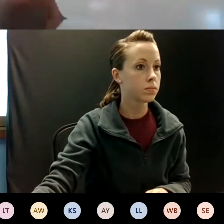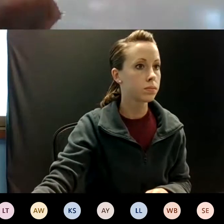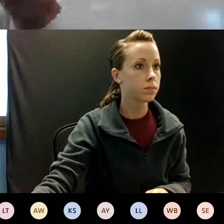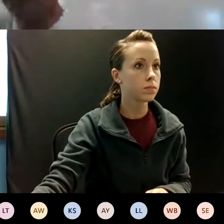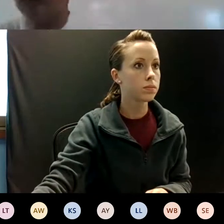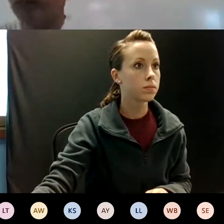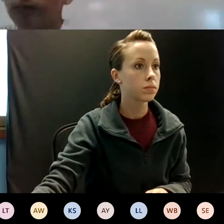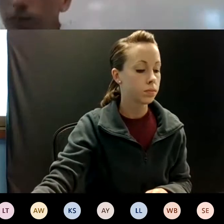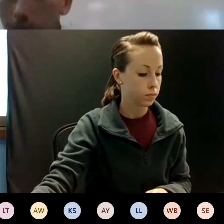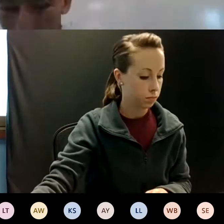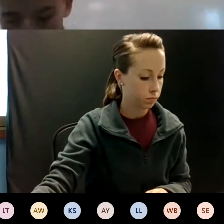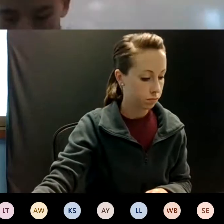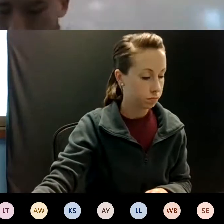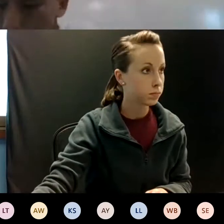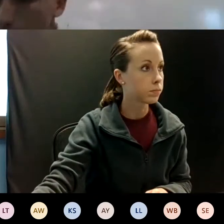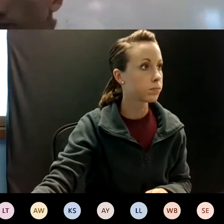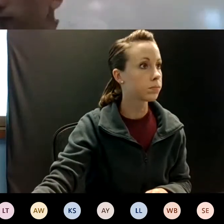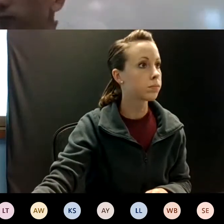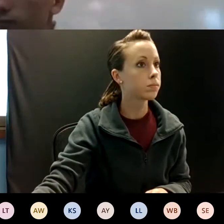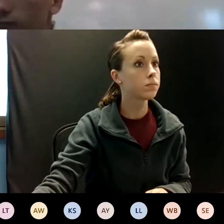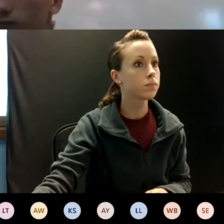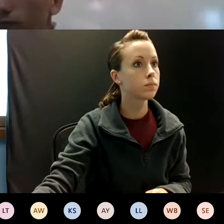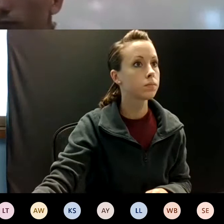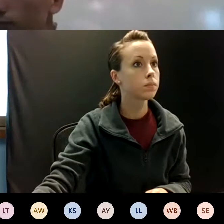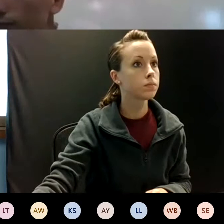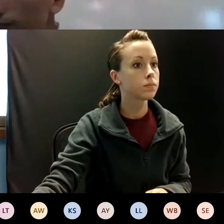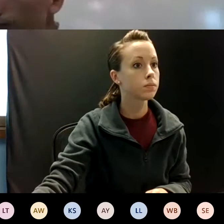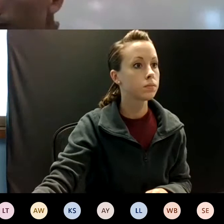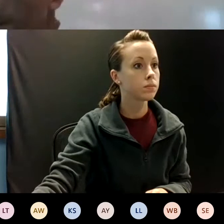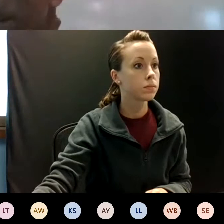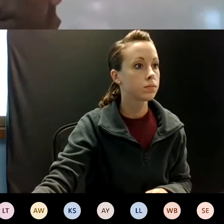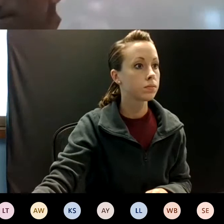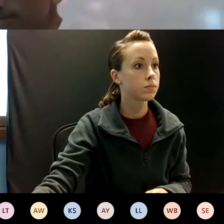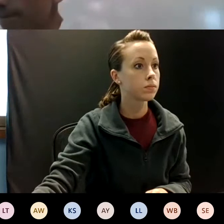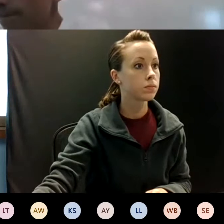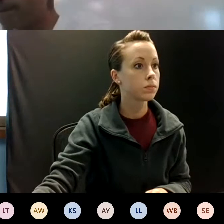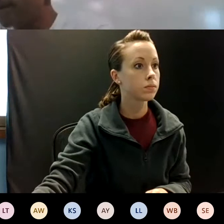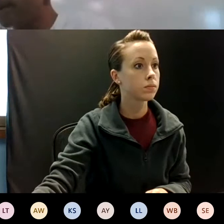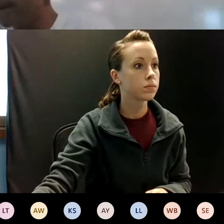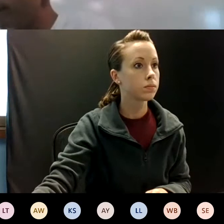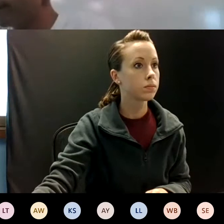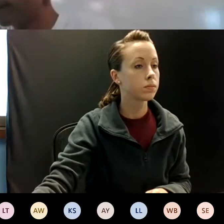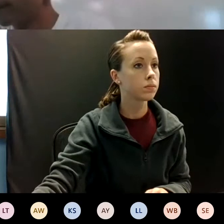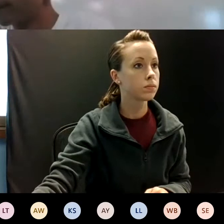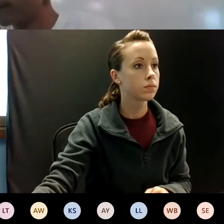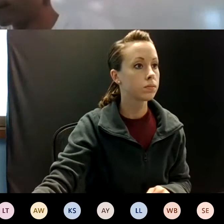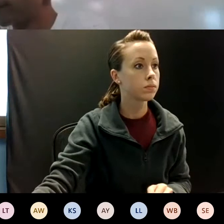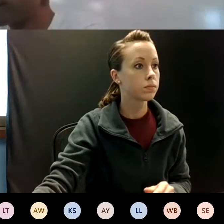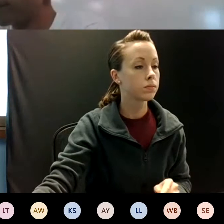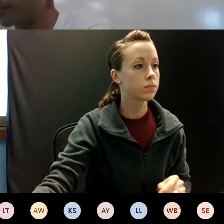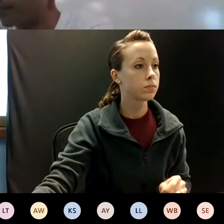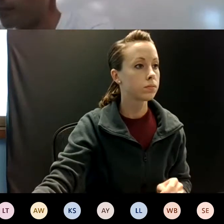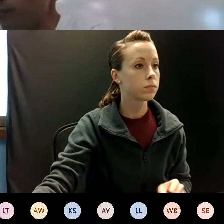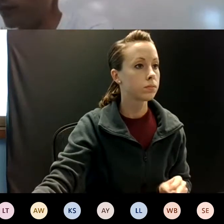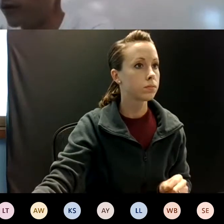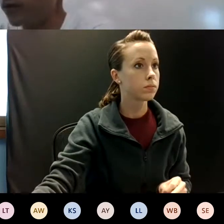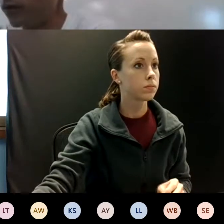see that, especially by grade level, like high school or middle school, that everybody's kind of using the same kinds